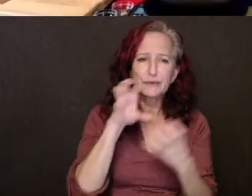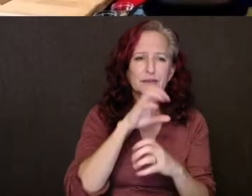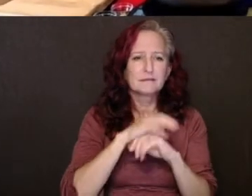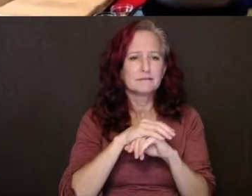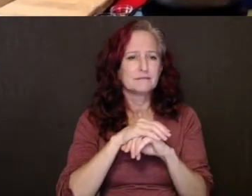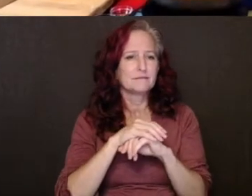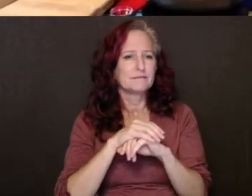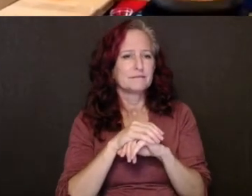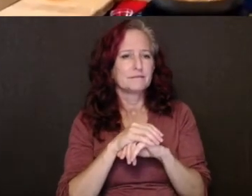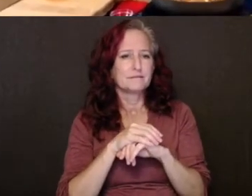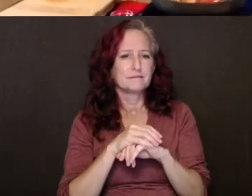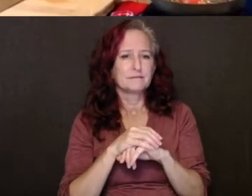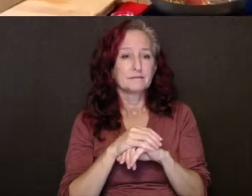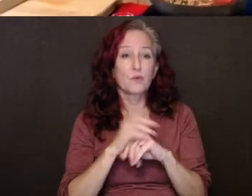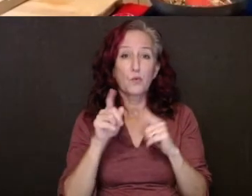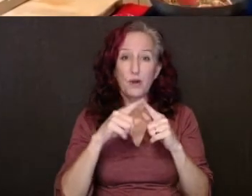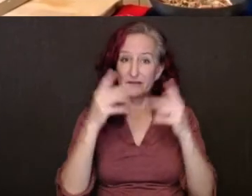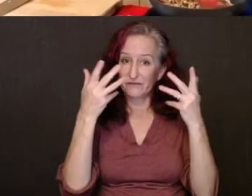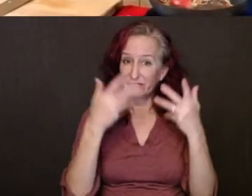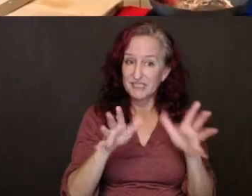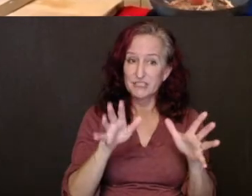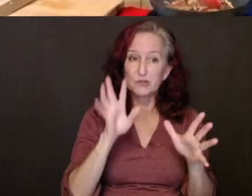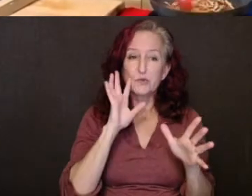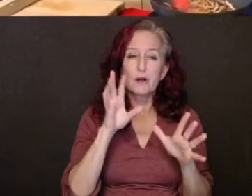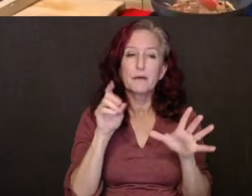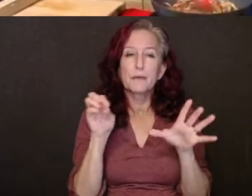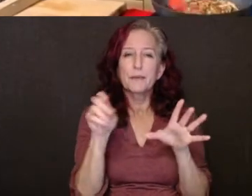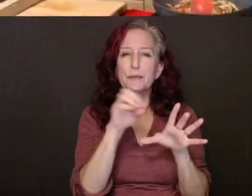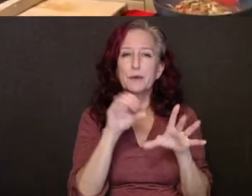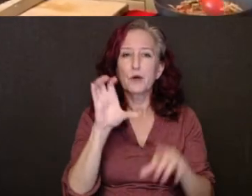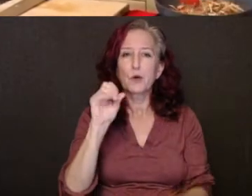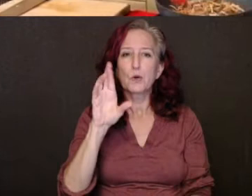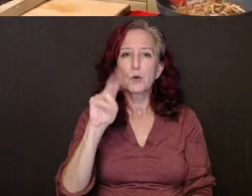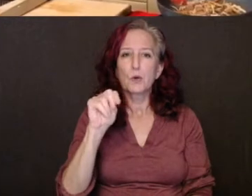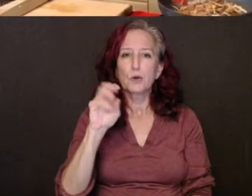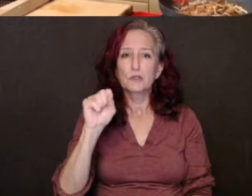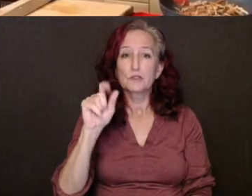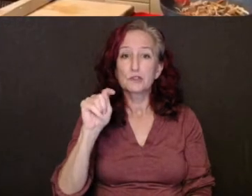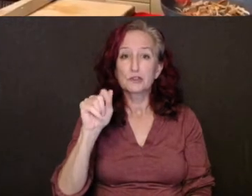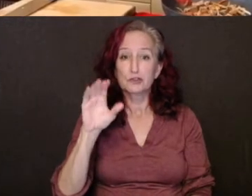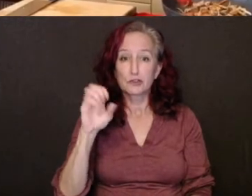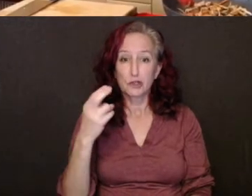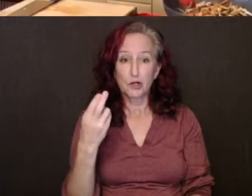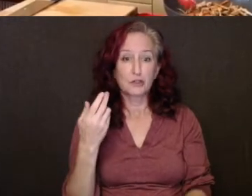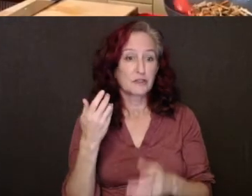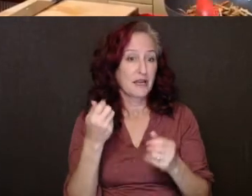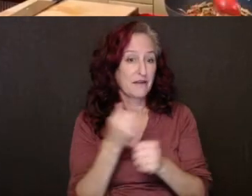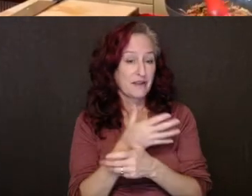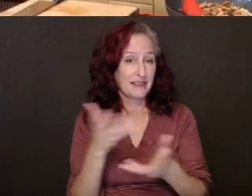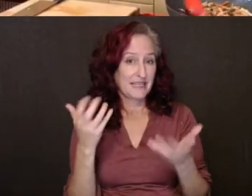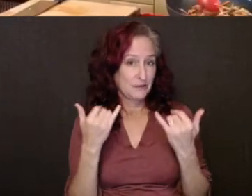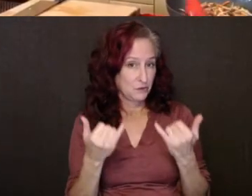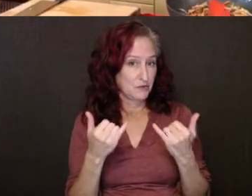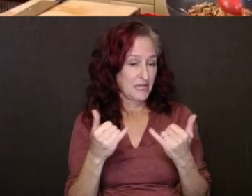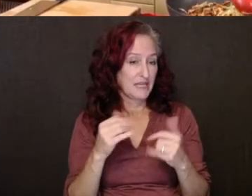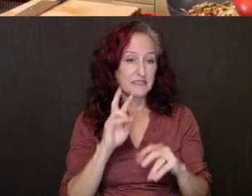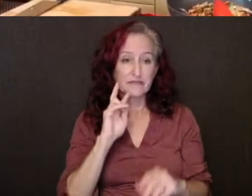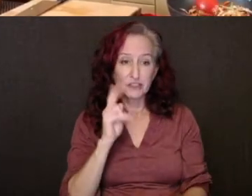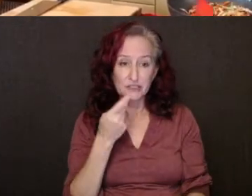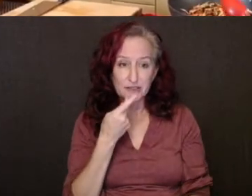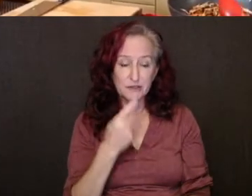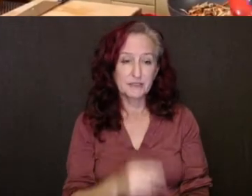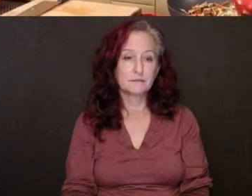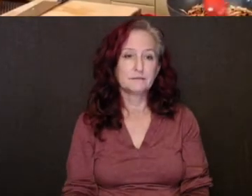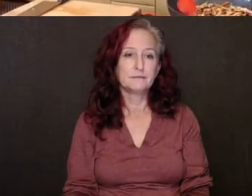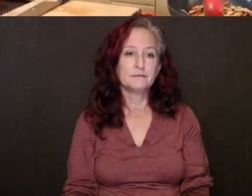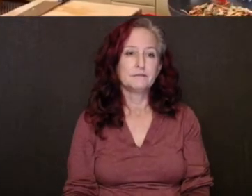delicious. A lot of people don't realize plant-based ingredients can be very delicious. You have